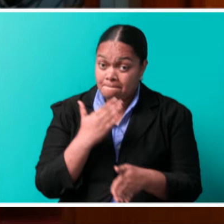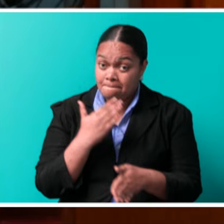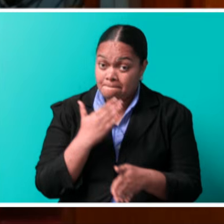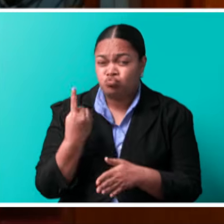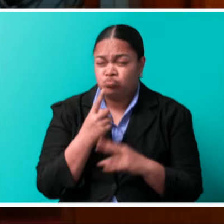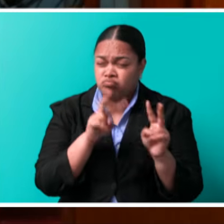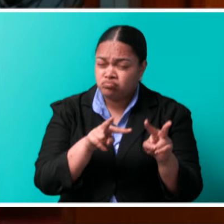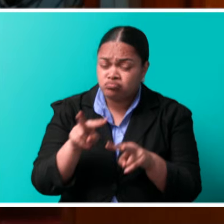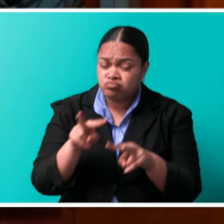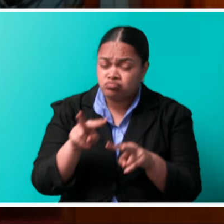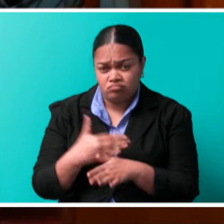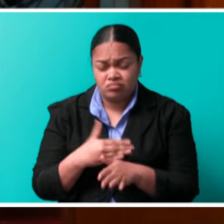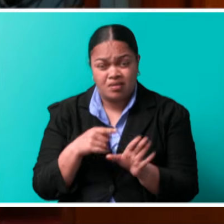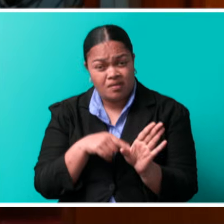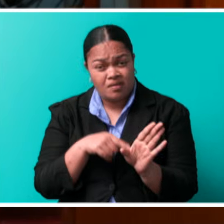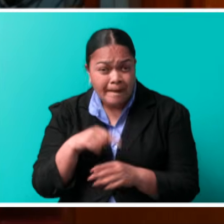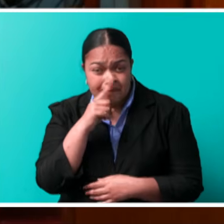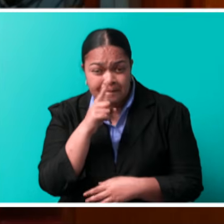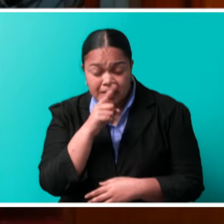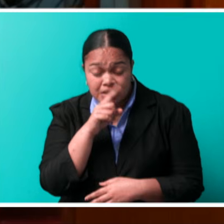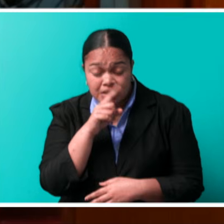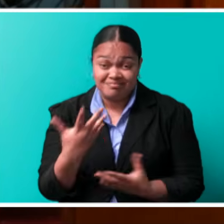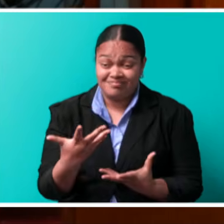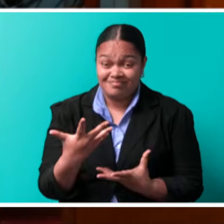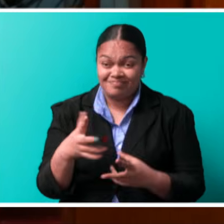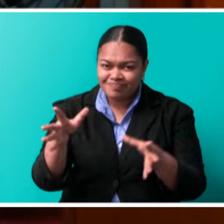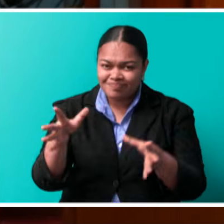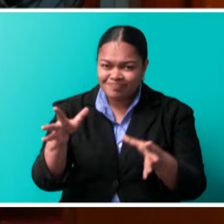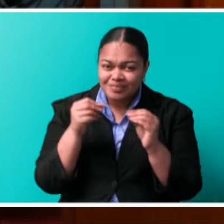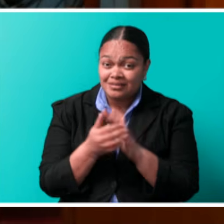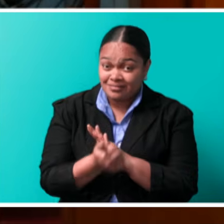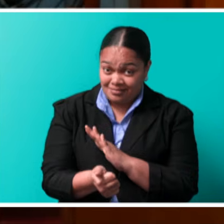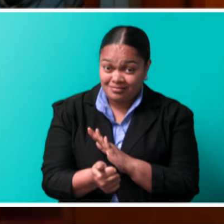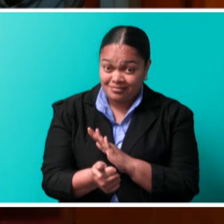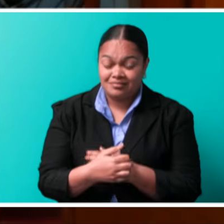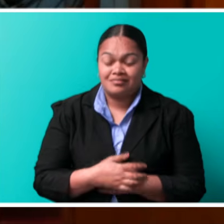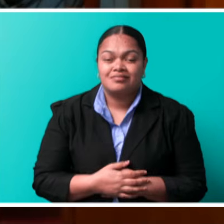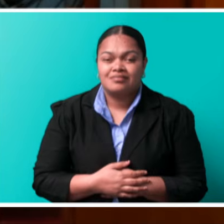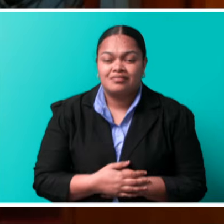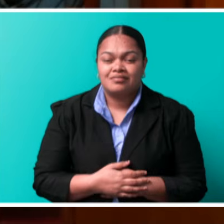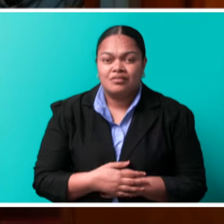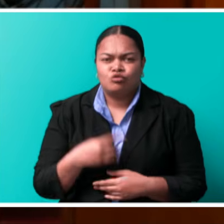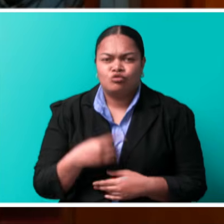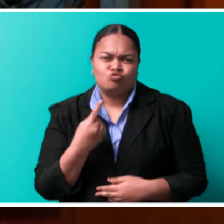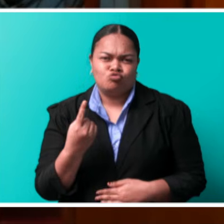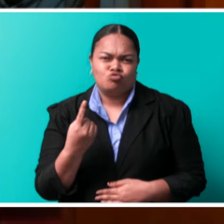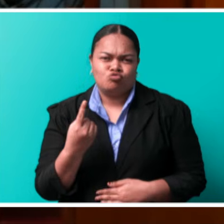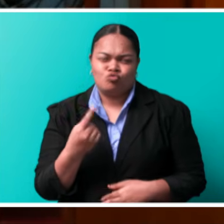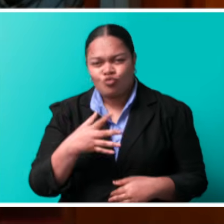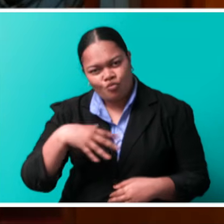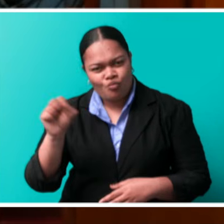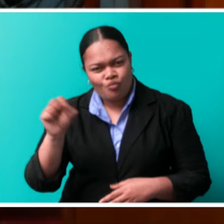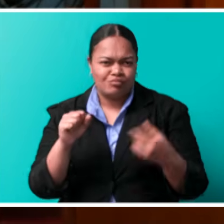young people acquiring skills, farmers needing better roads,